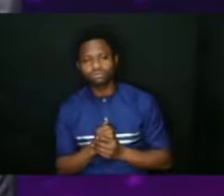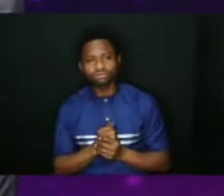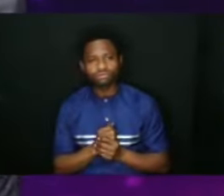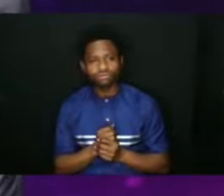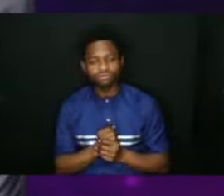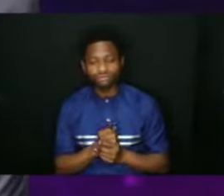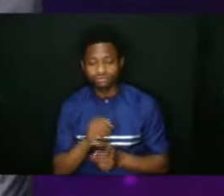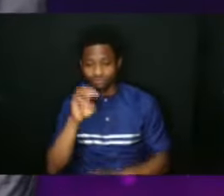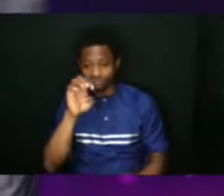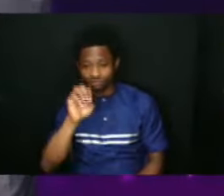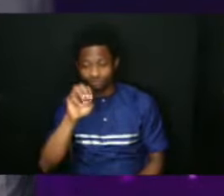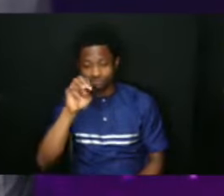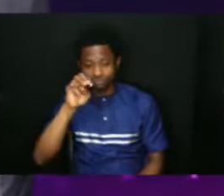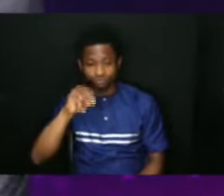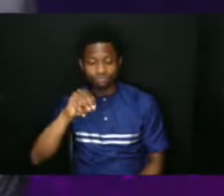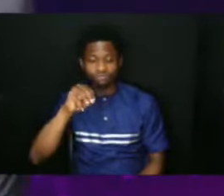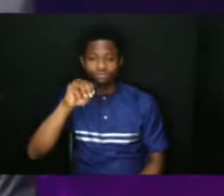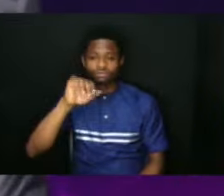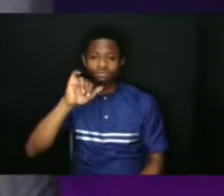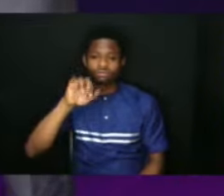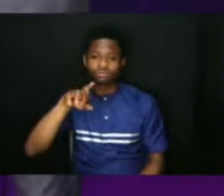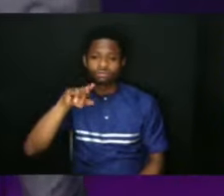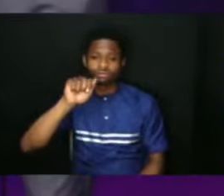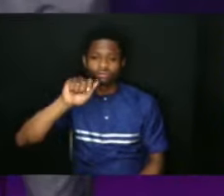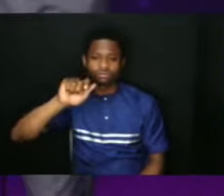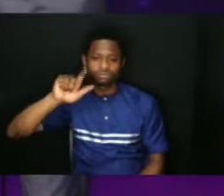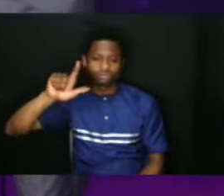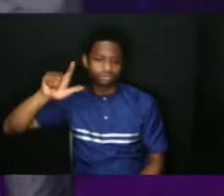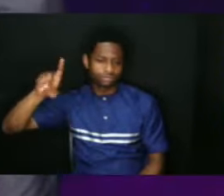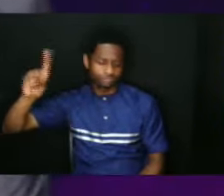Emerald also means live coal.